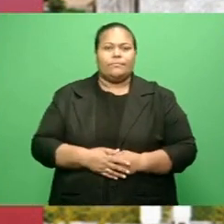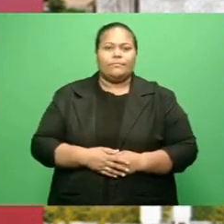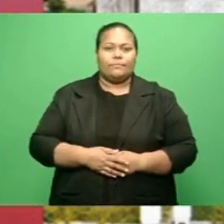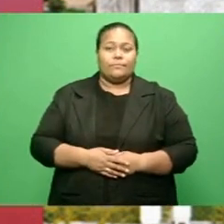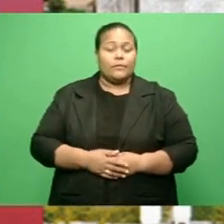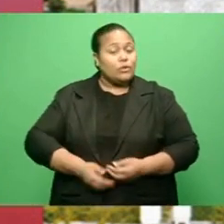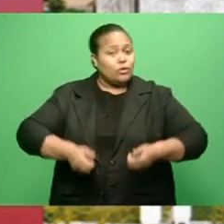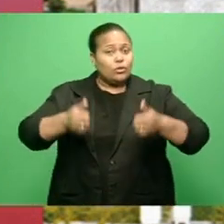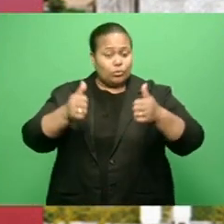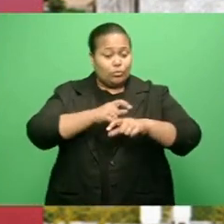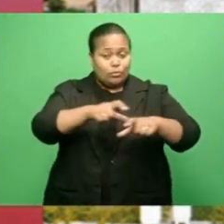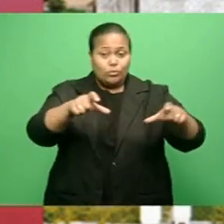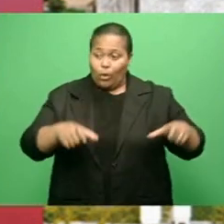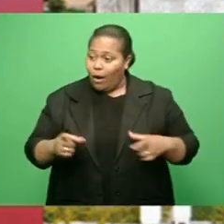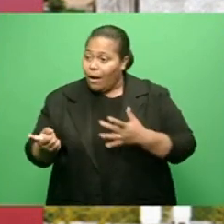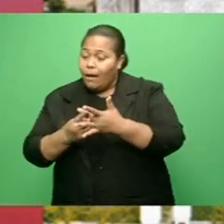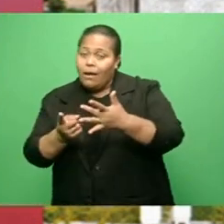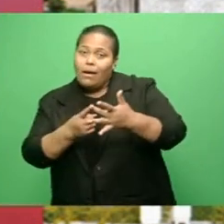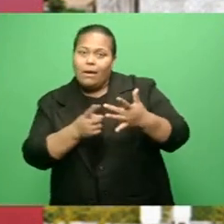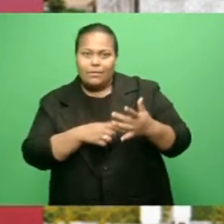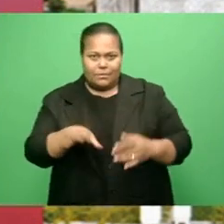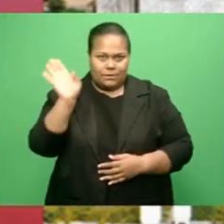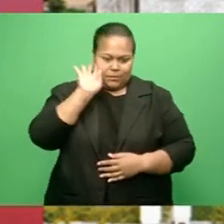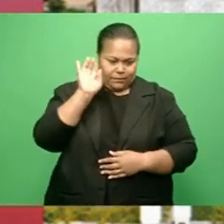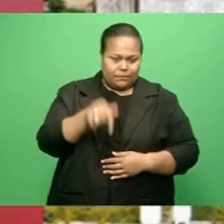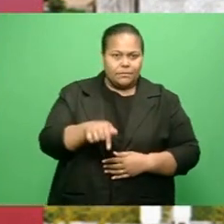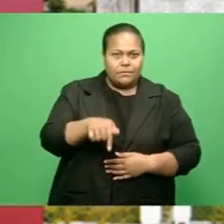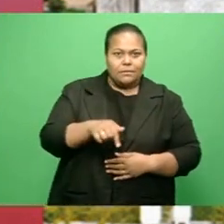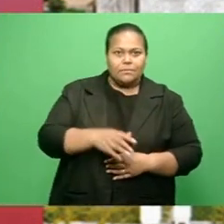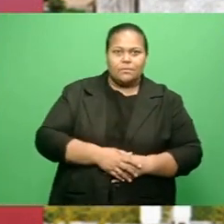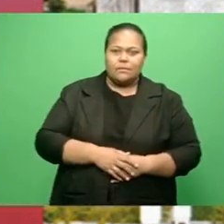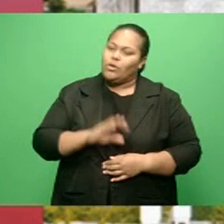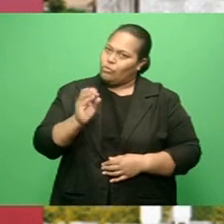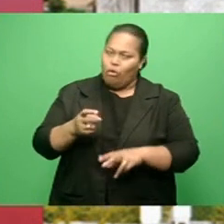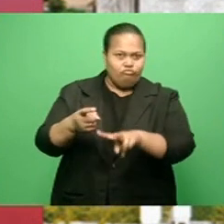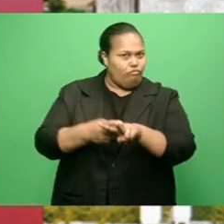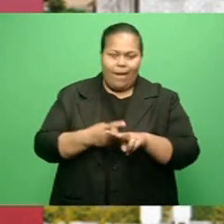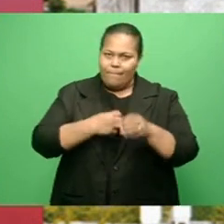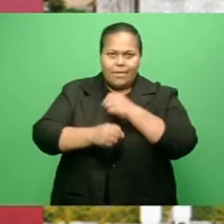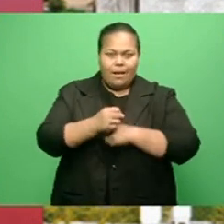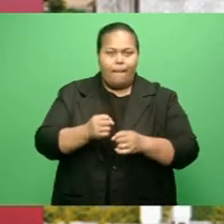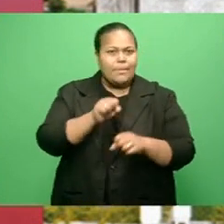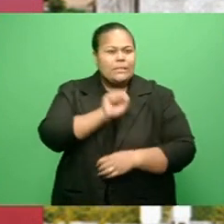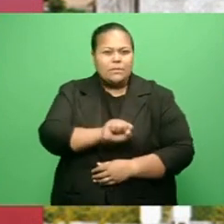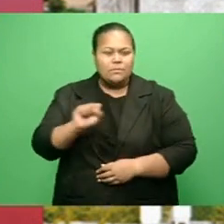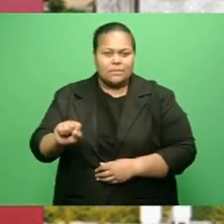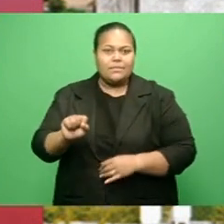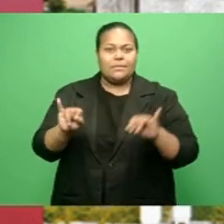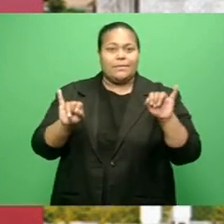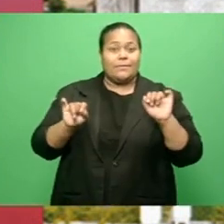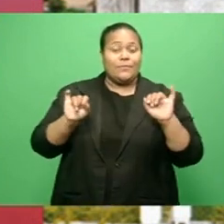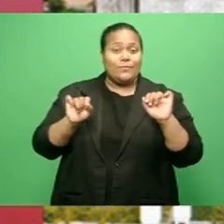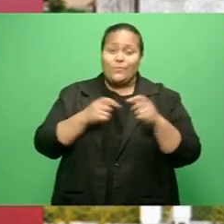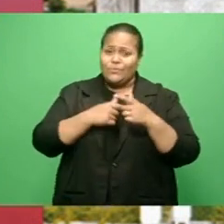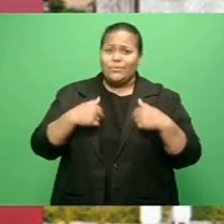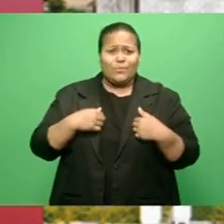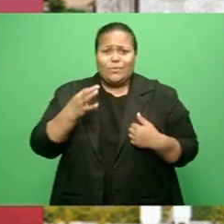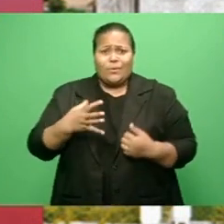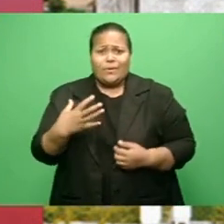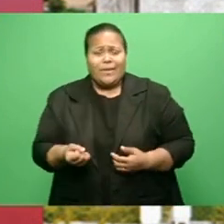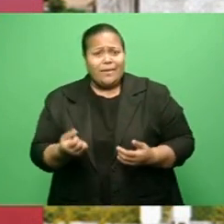cue from this and other judges to treat rape as a very serious offence. In the meantime, while we do not have